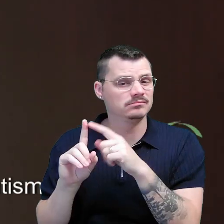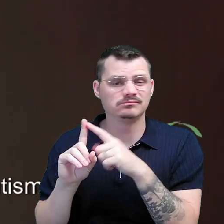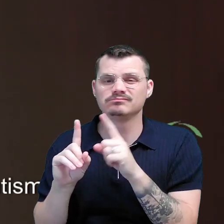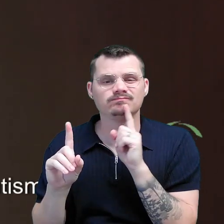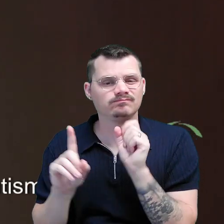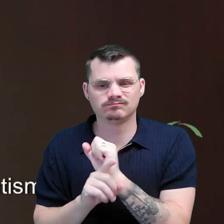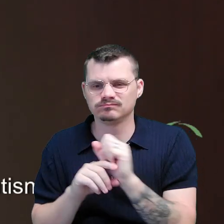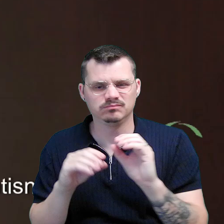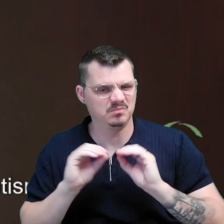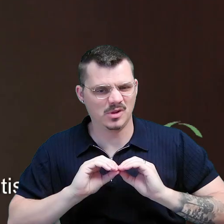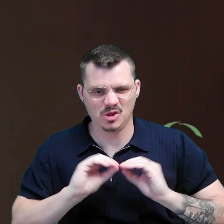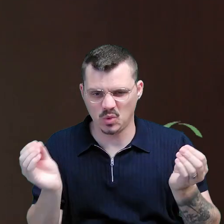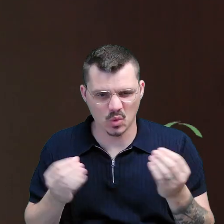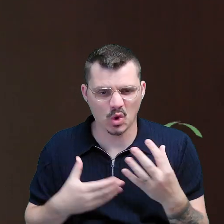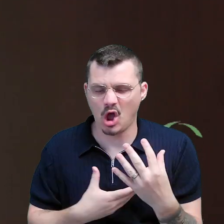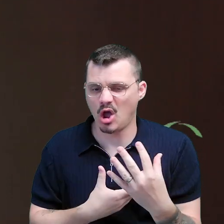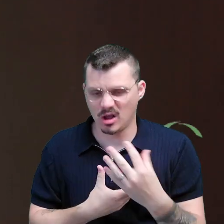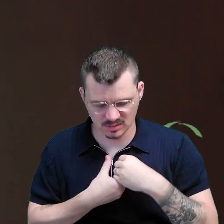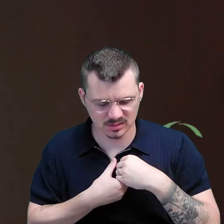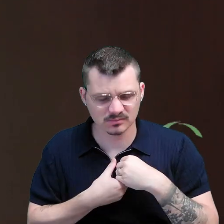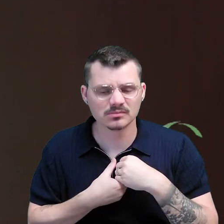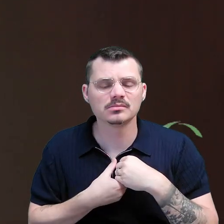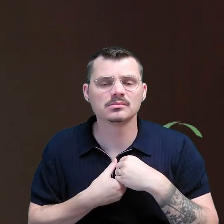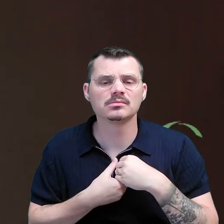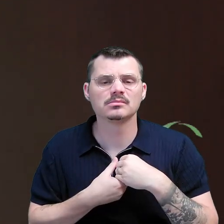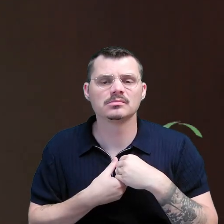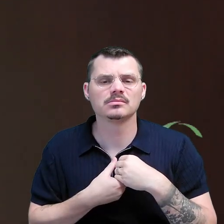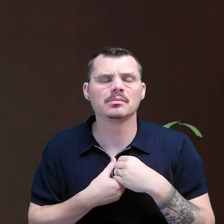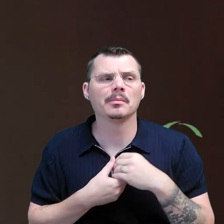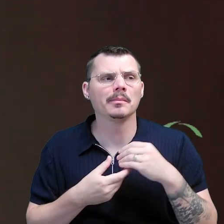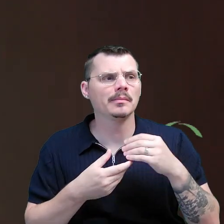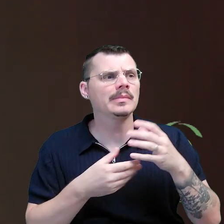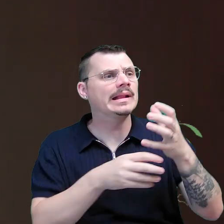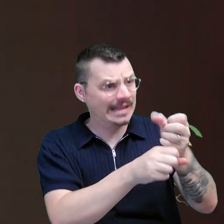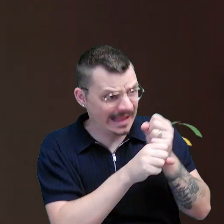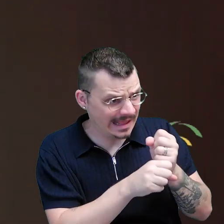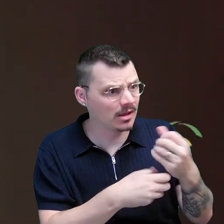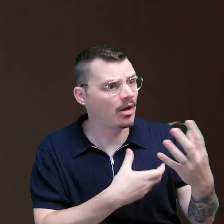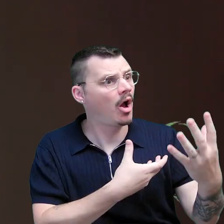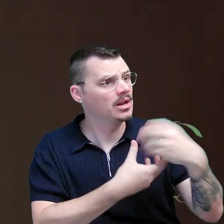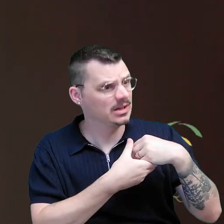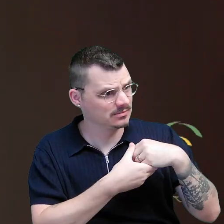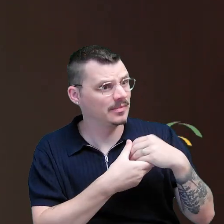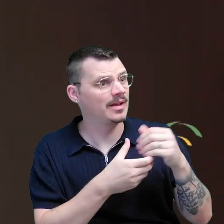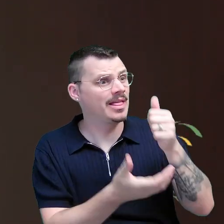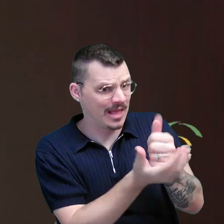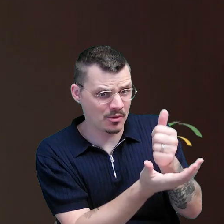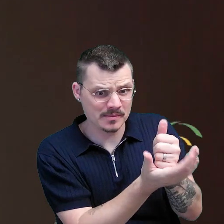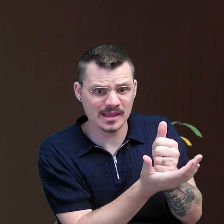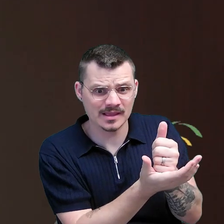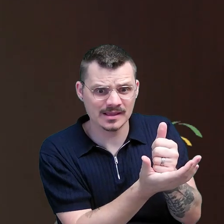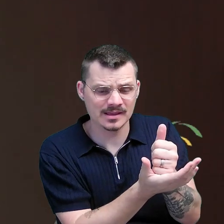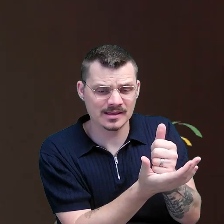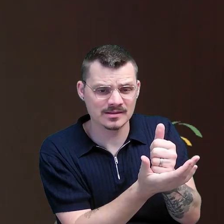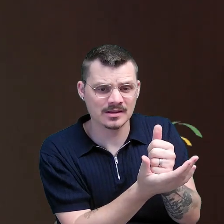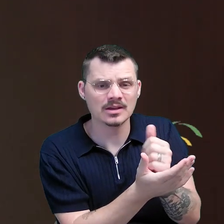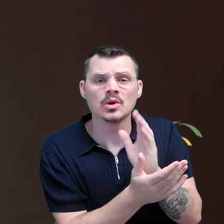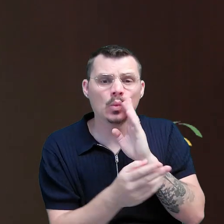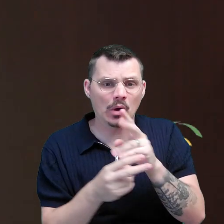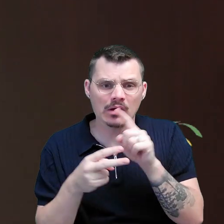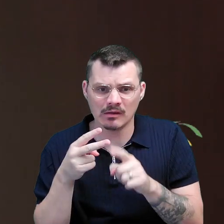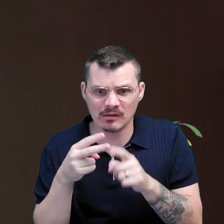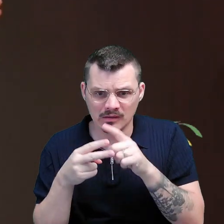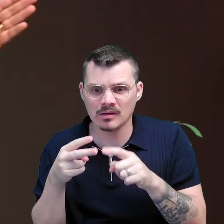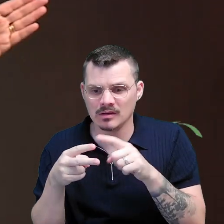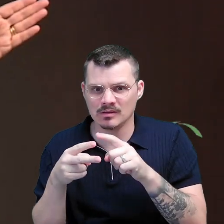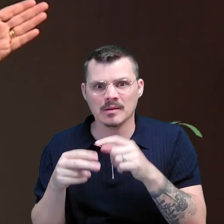really have autism get a lot of autism therapy, it either